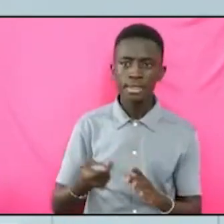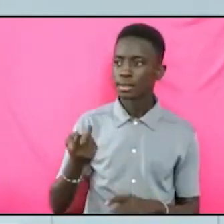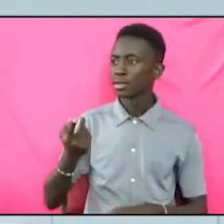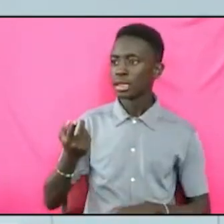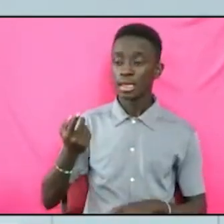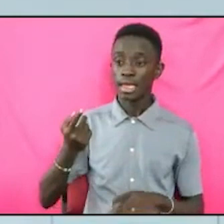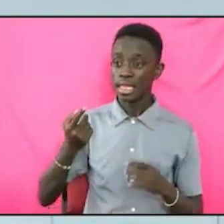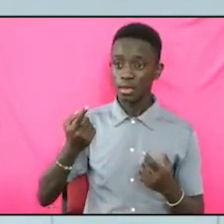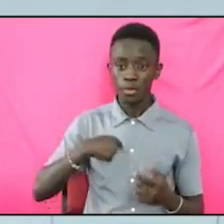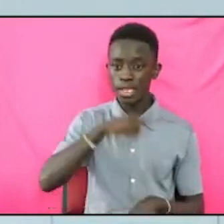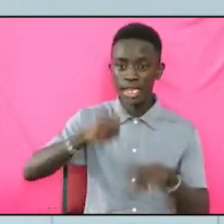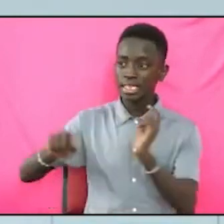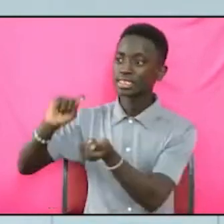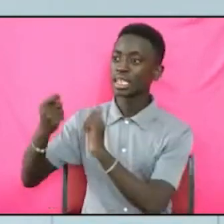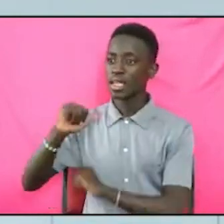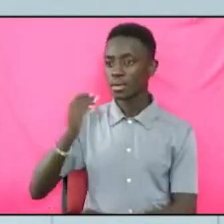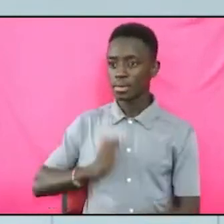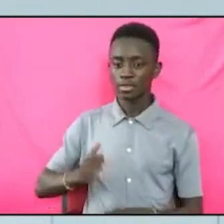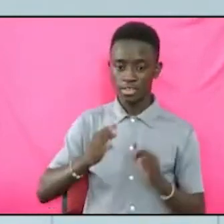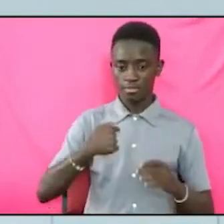can't work. It can't work. It can't work.